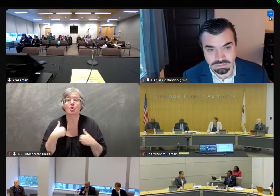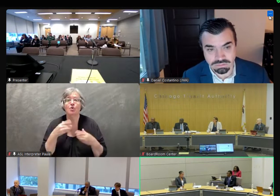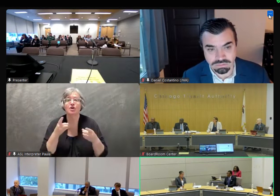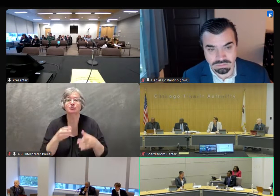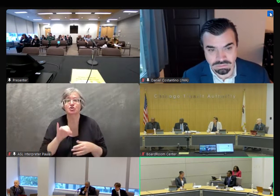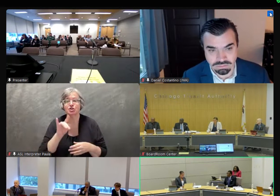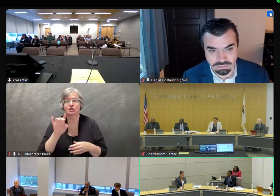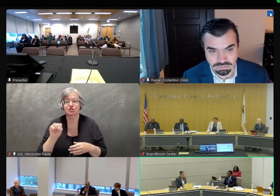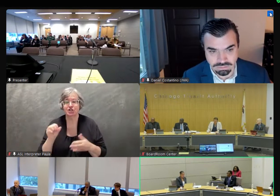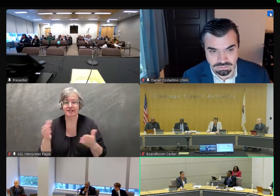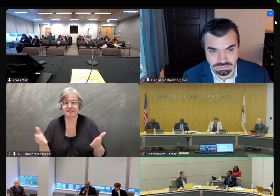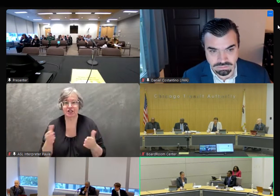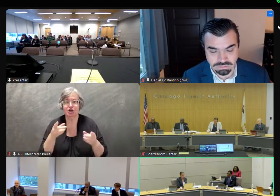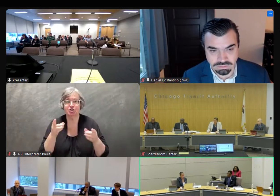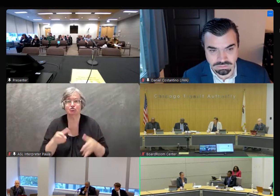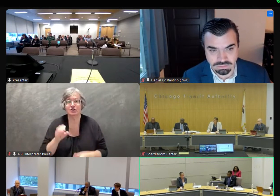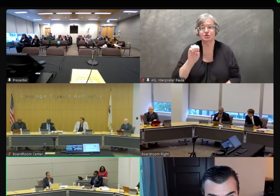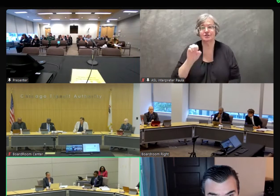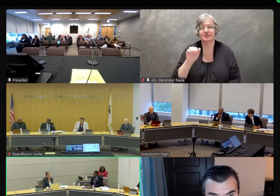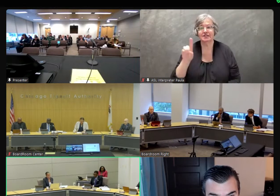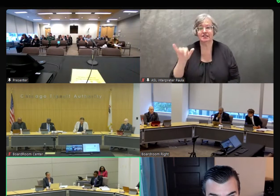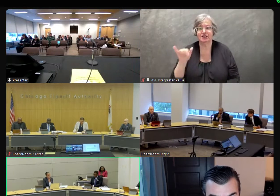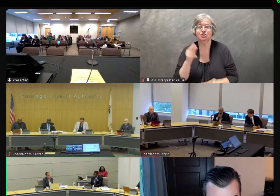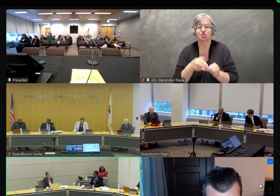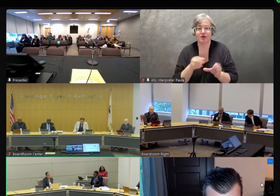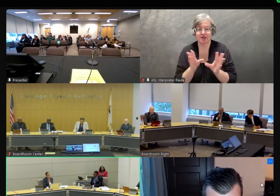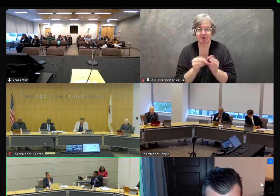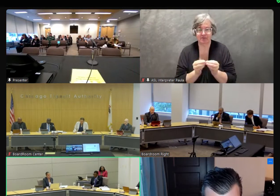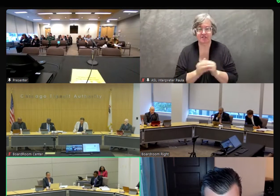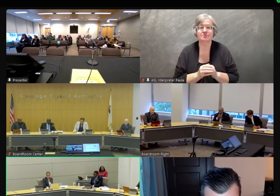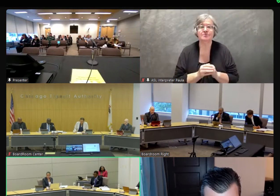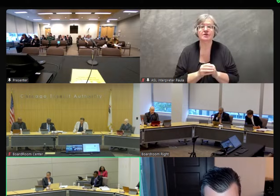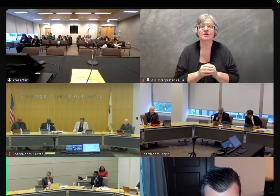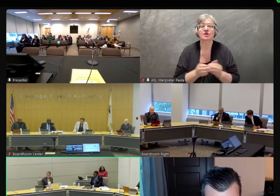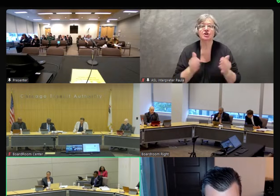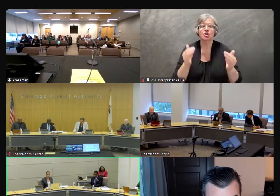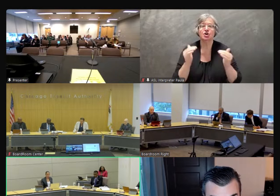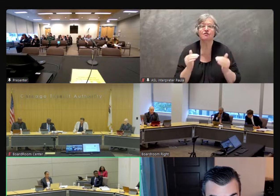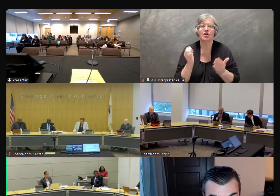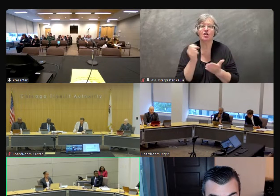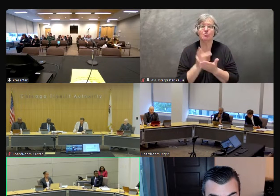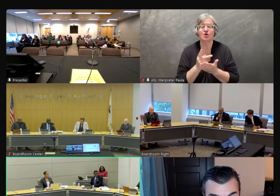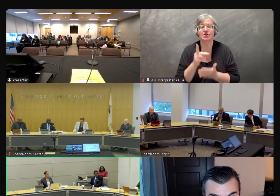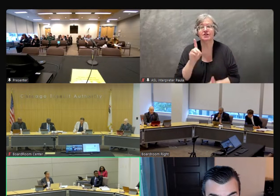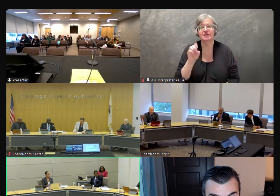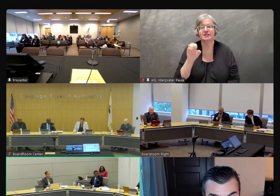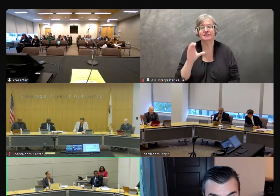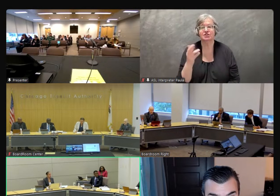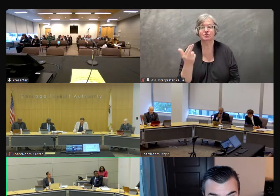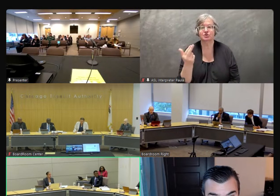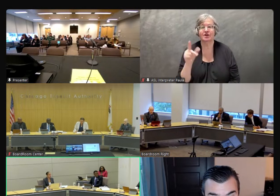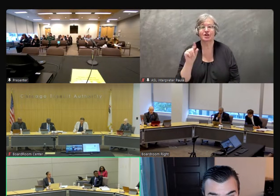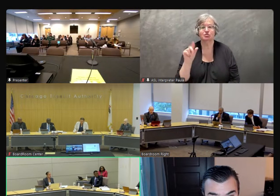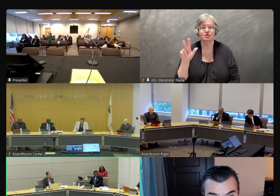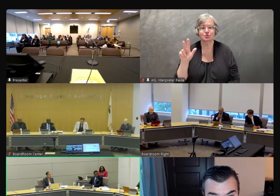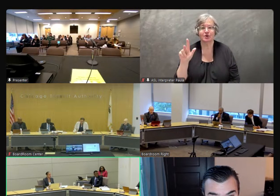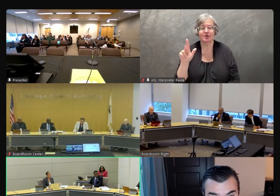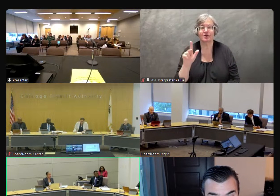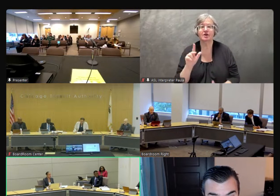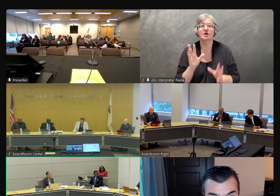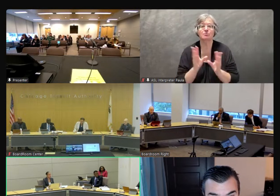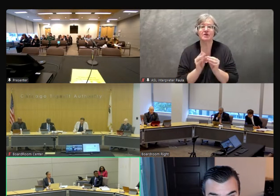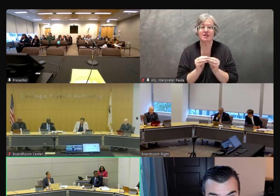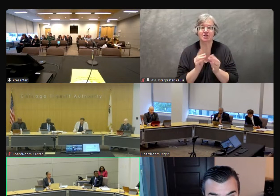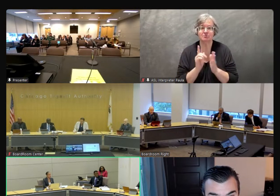and Director Eady in the meeting. Our next order of business is the approval of the December 13, 2023